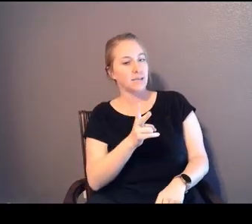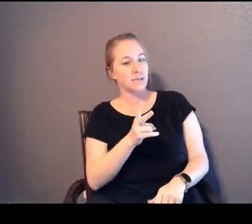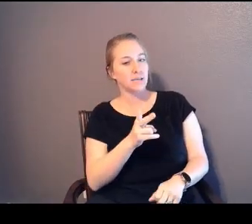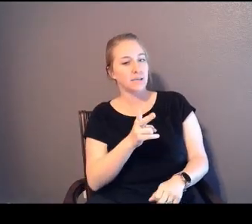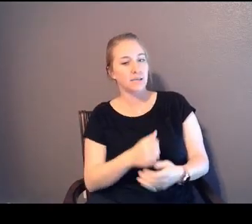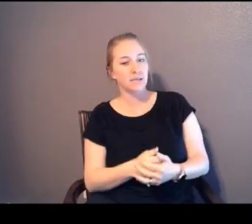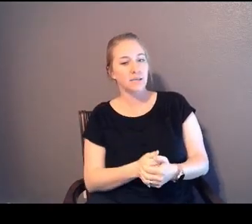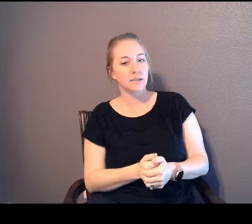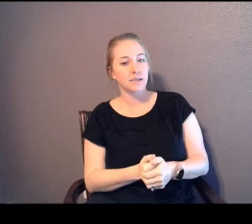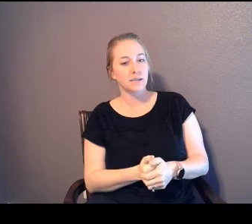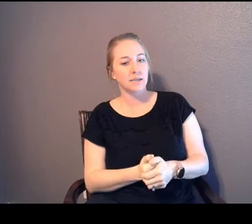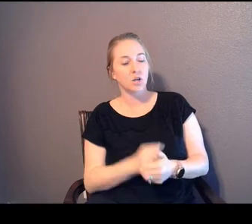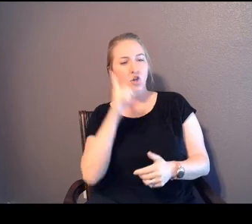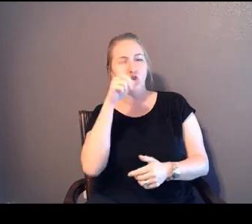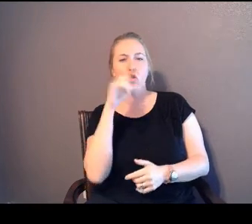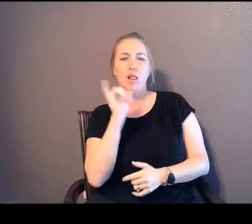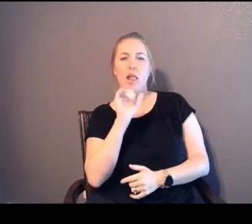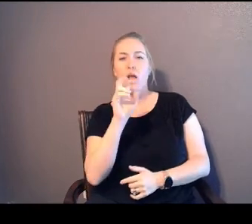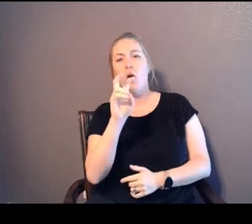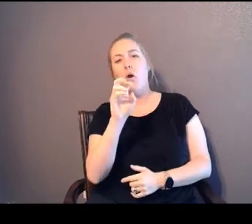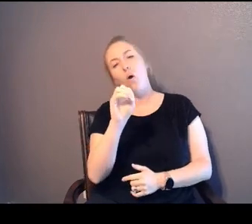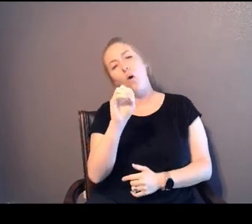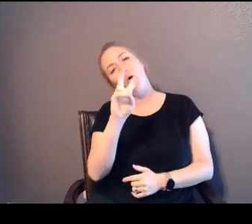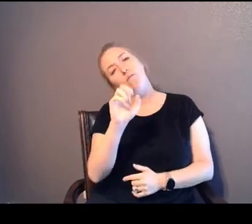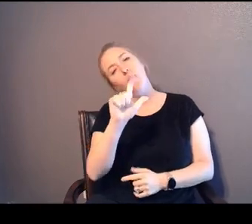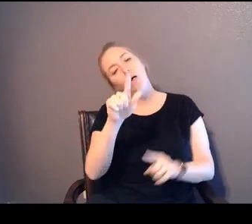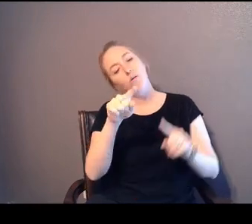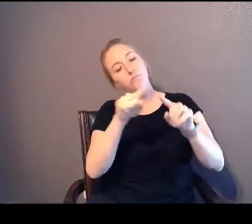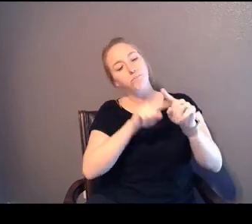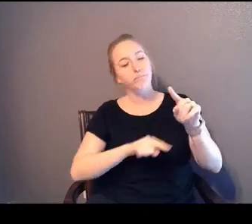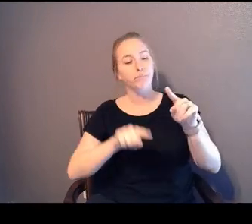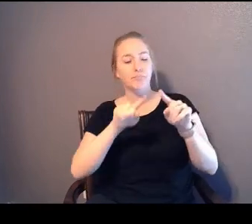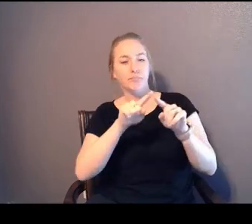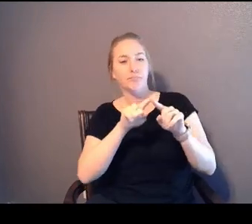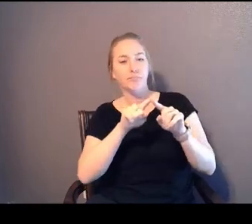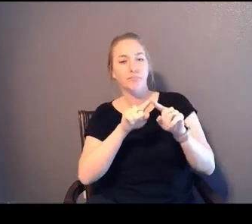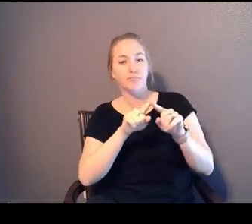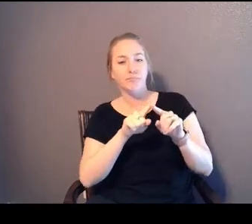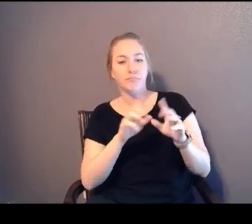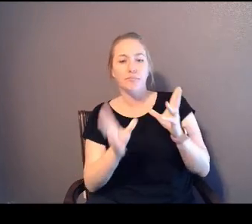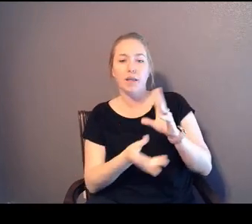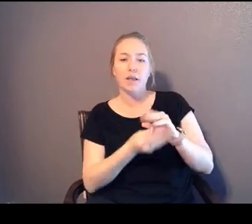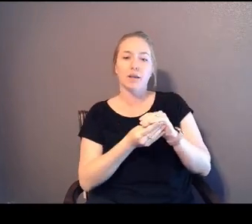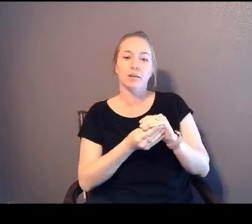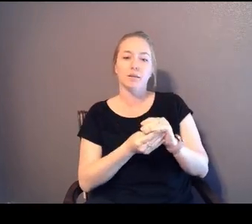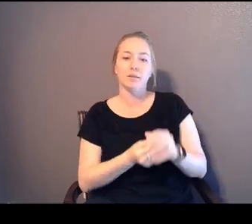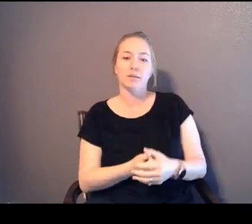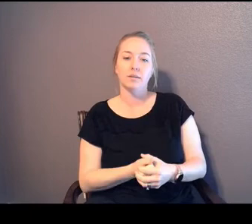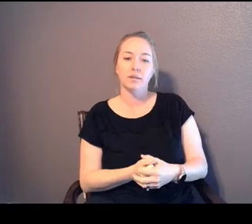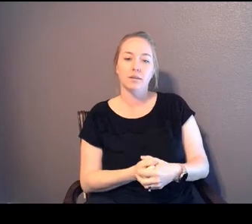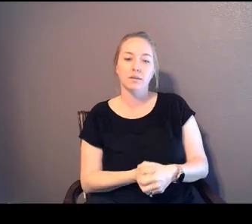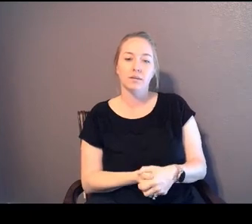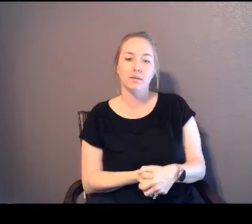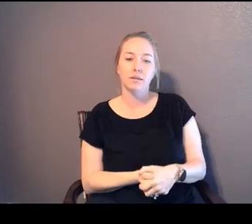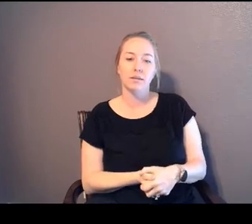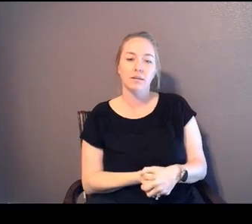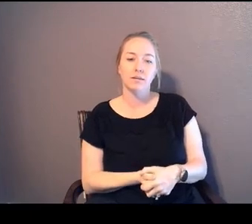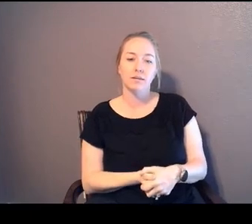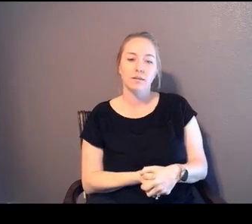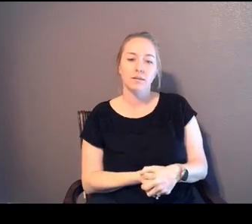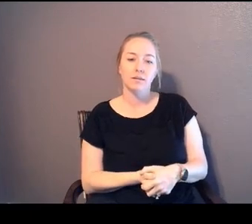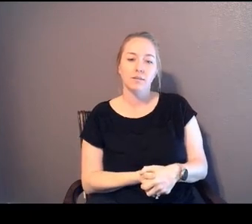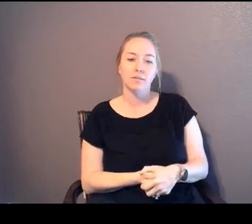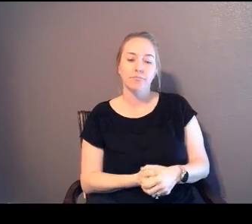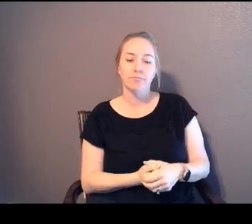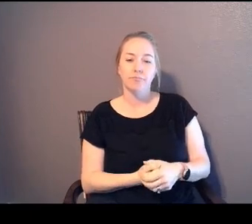me. I'll just put an oval there. And I'll just put an oval here. That's pretty